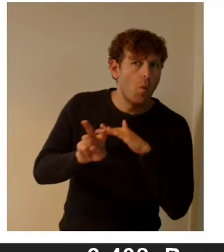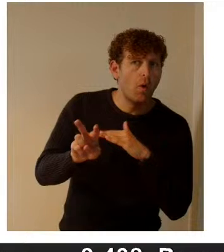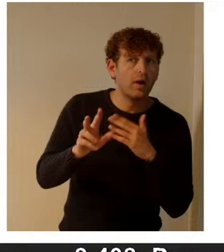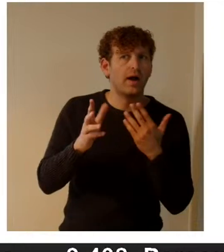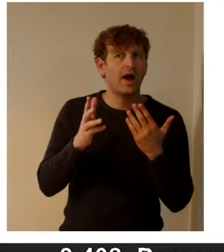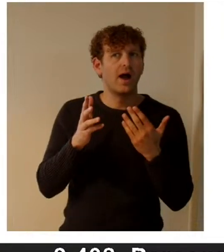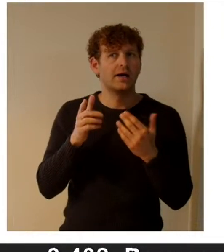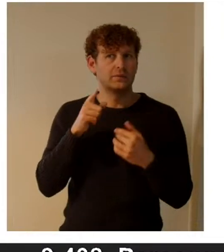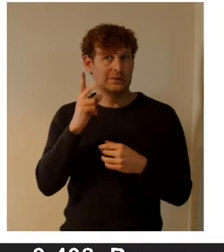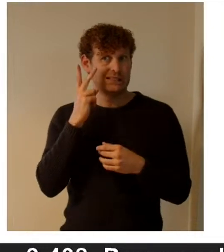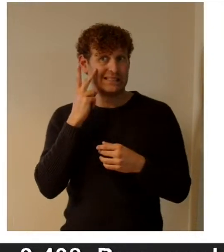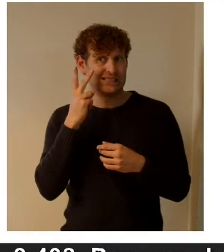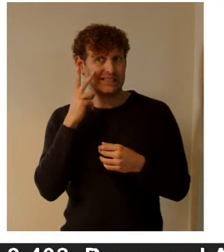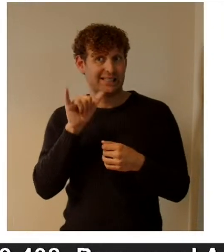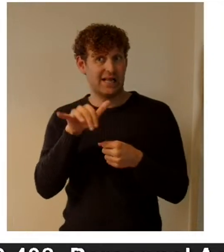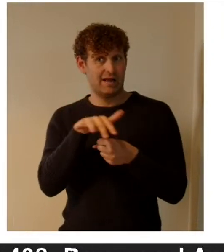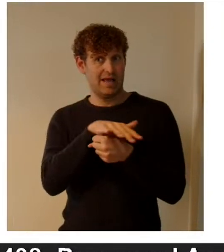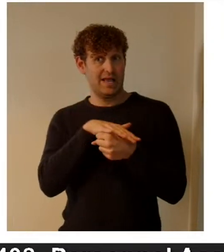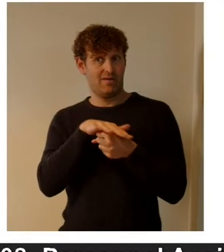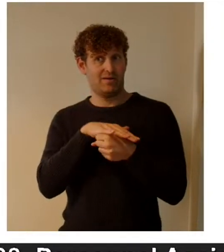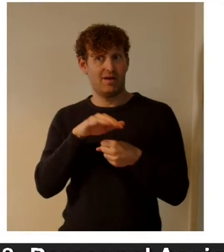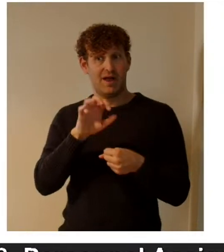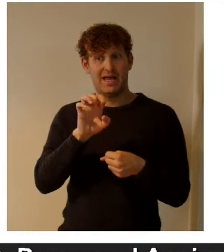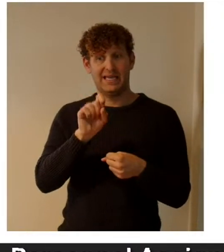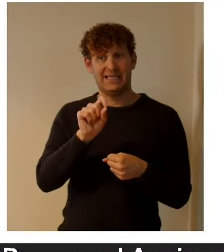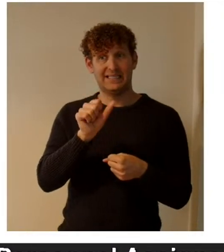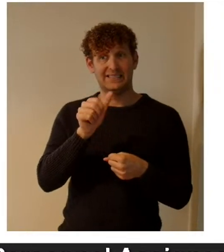Eaton Canyon fire incident, and you can look